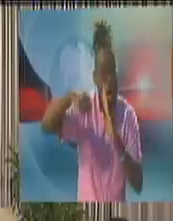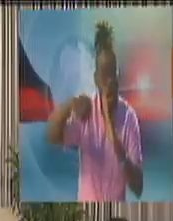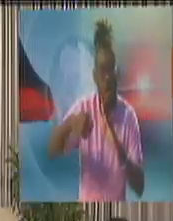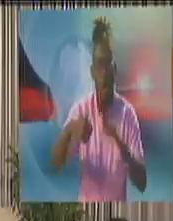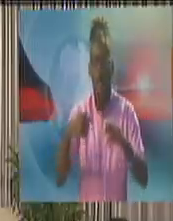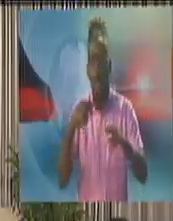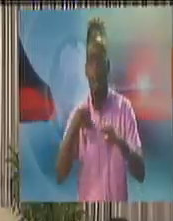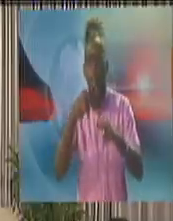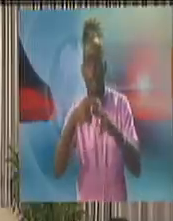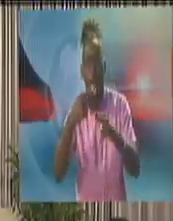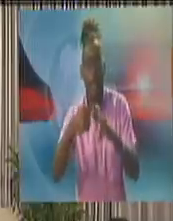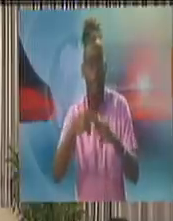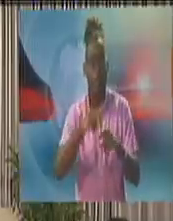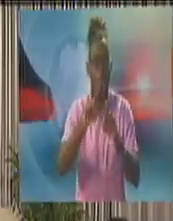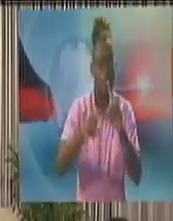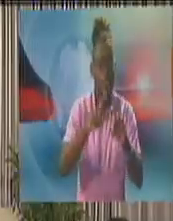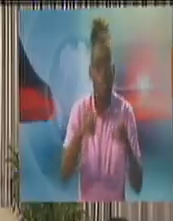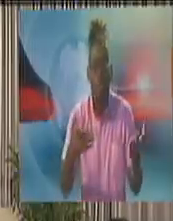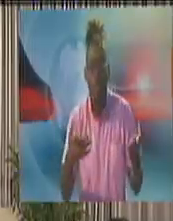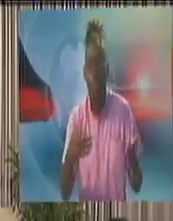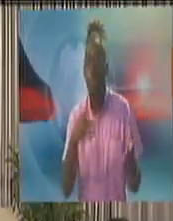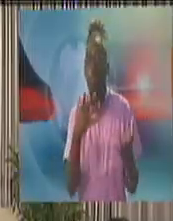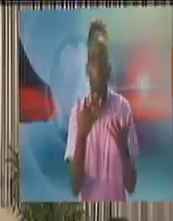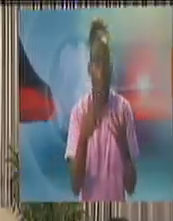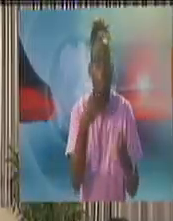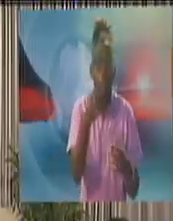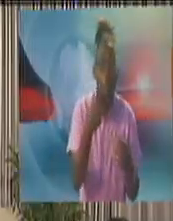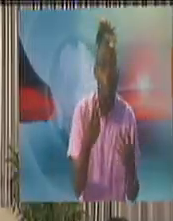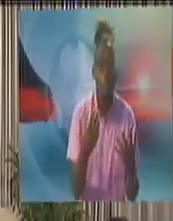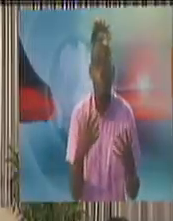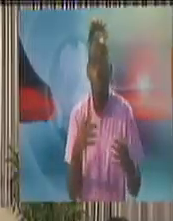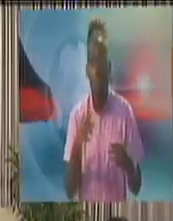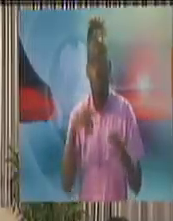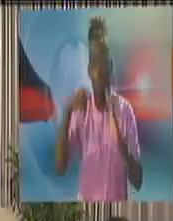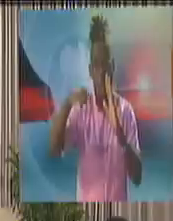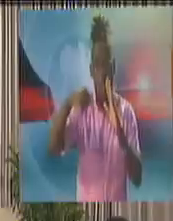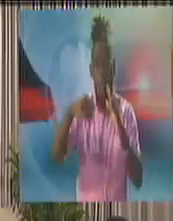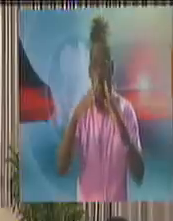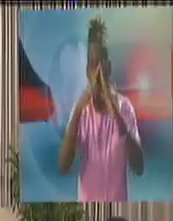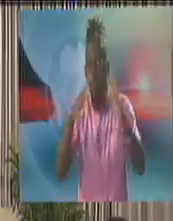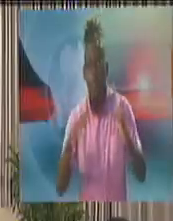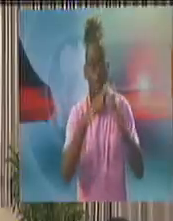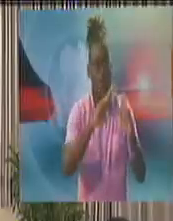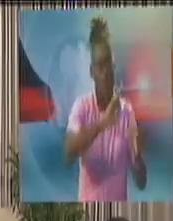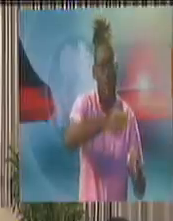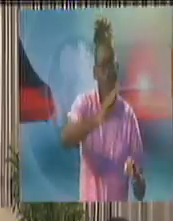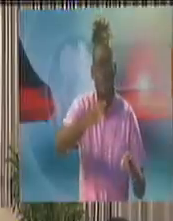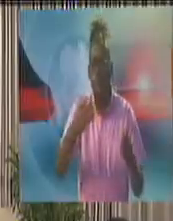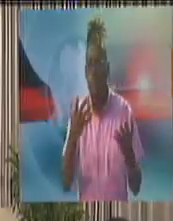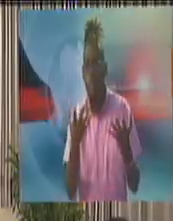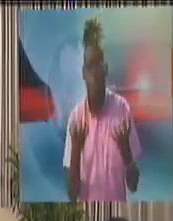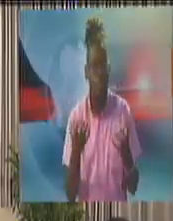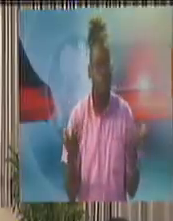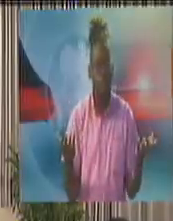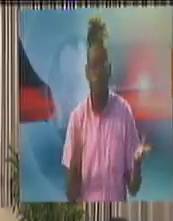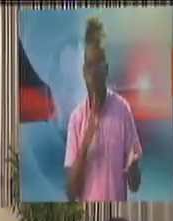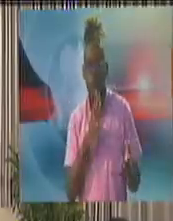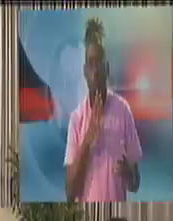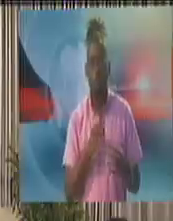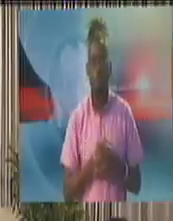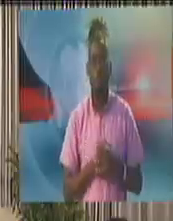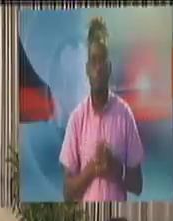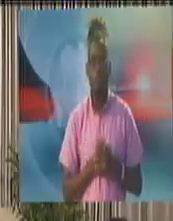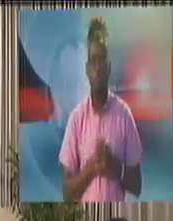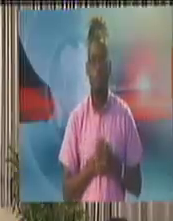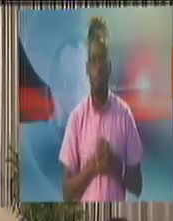your question. You know we want to give you as many of you as possible an opportunity to pose questions to us, but that means